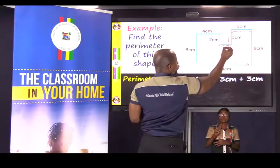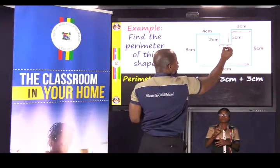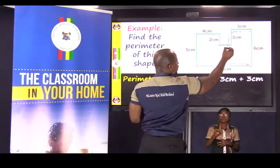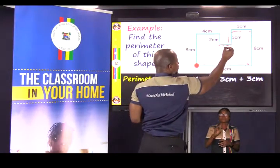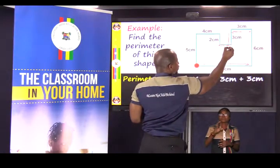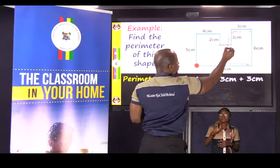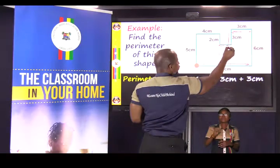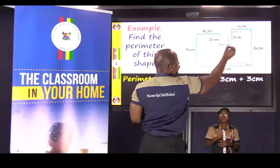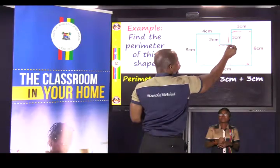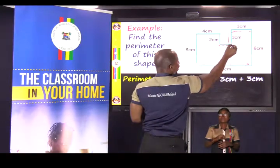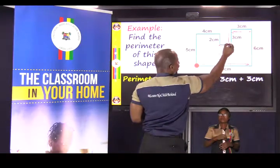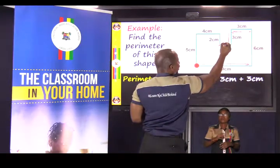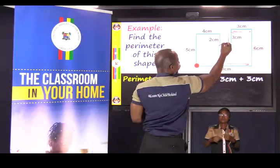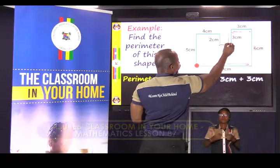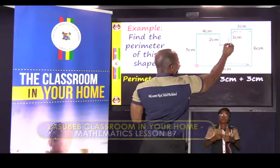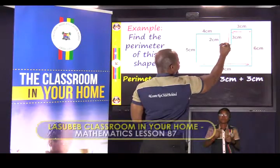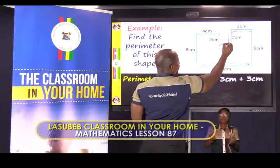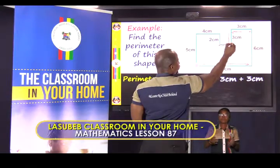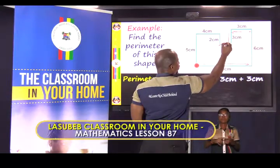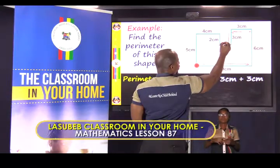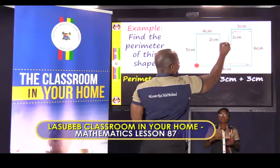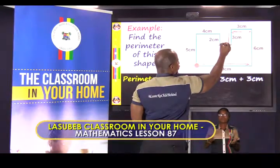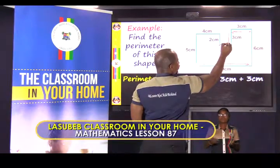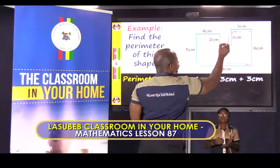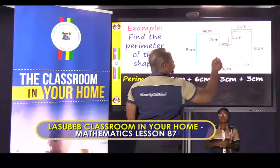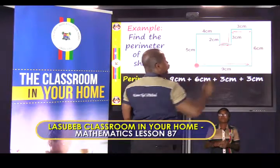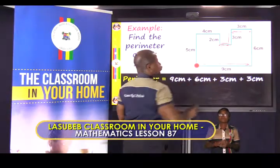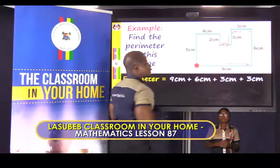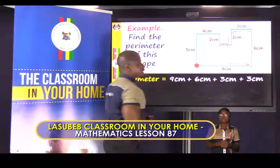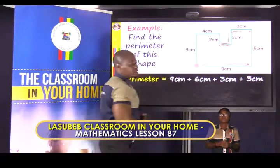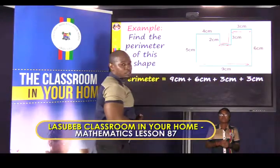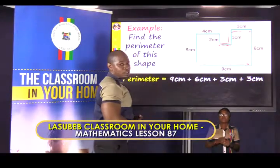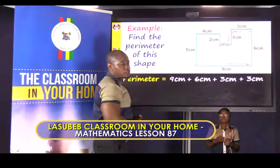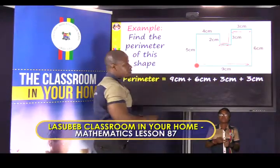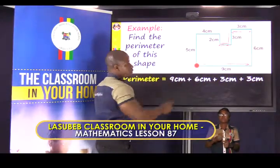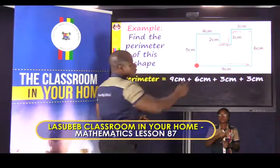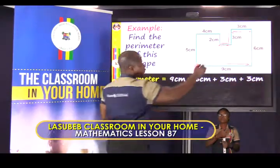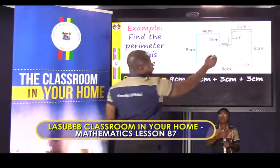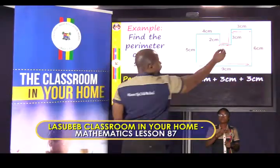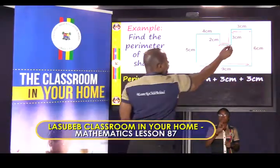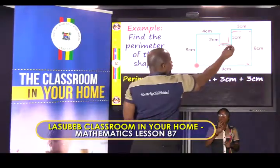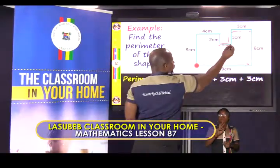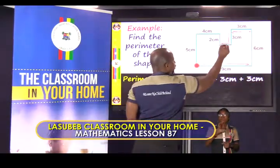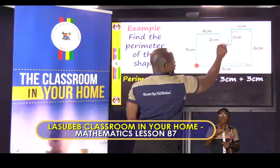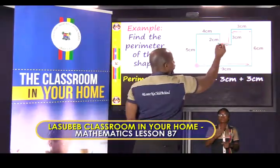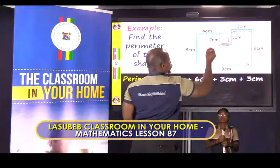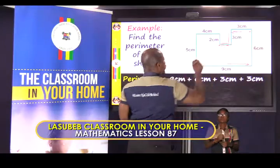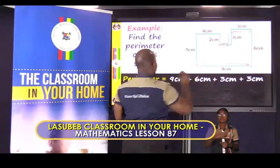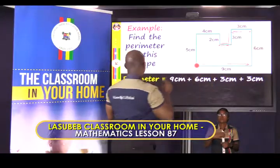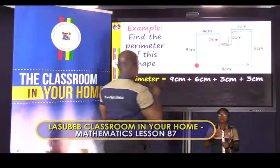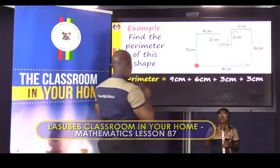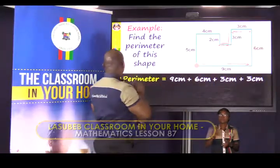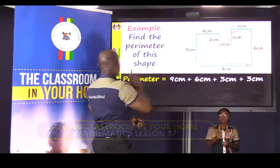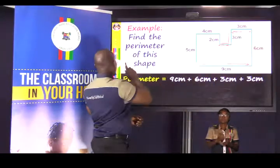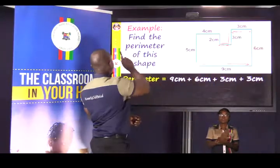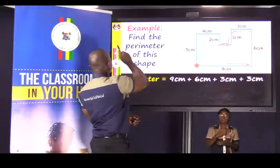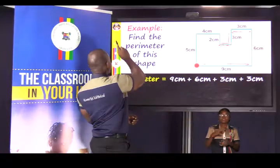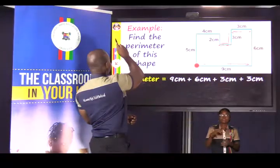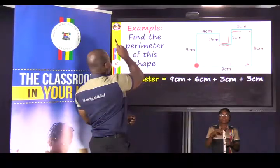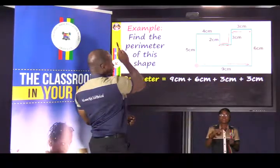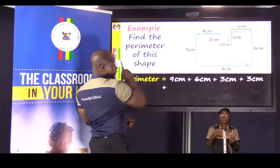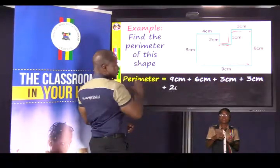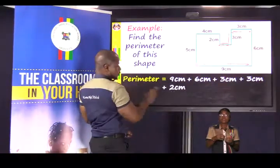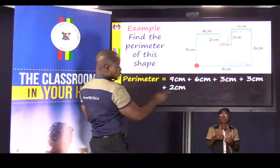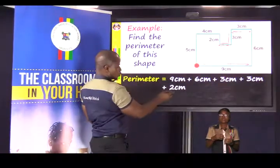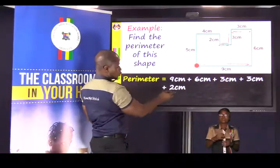also 2 centimeters. So I can now go from here to here, 2 centimeters. From here to here, 2 centimeters. So I'll just